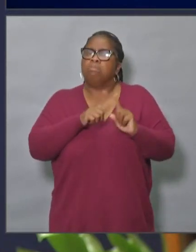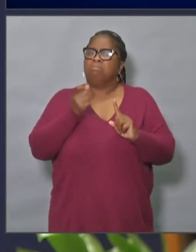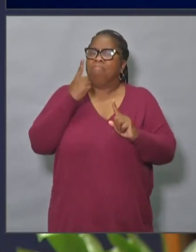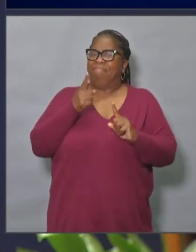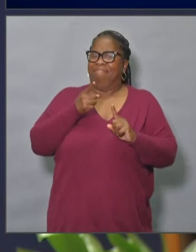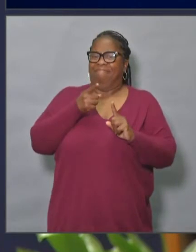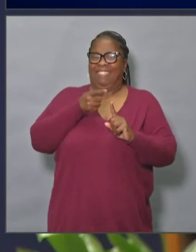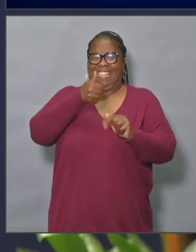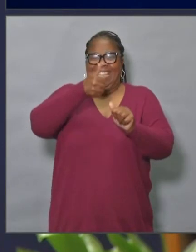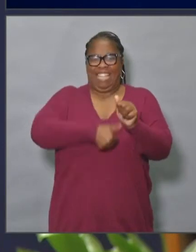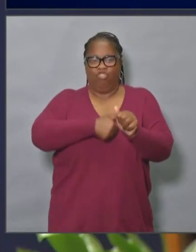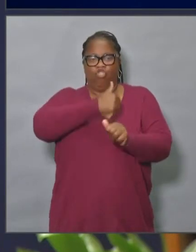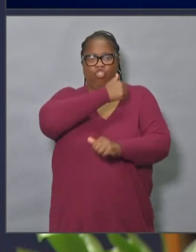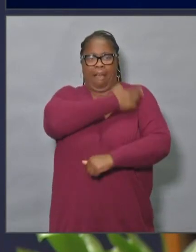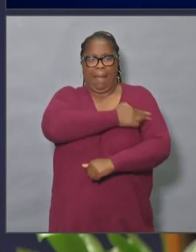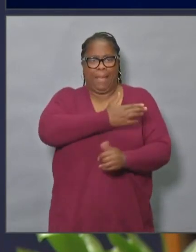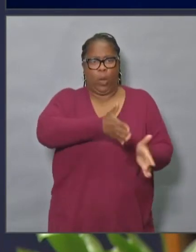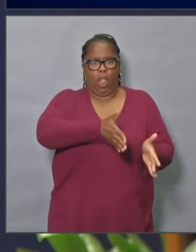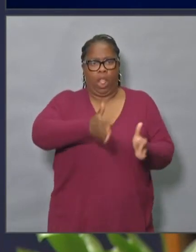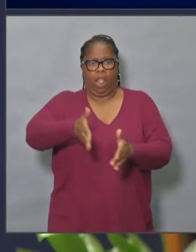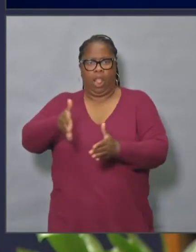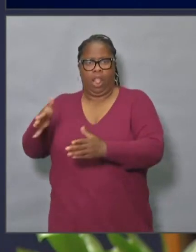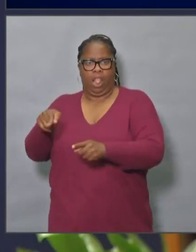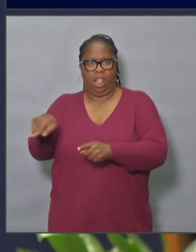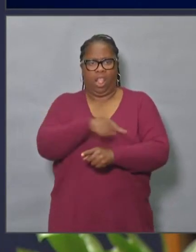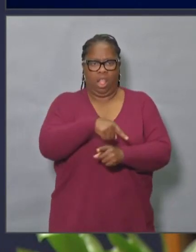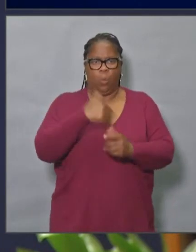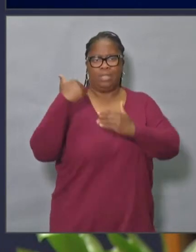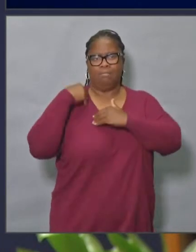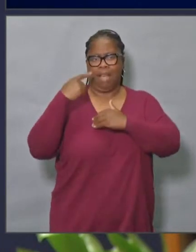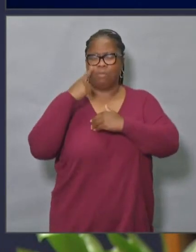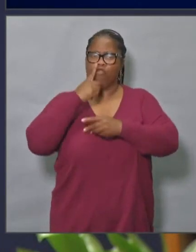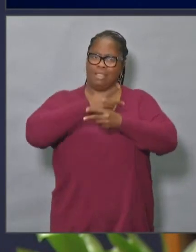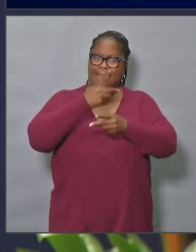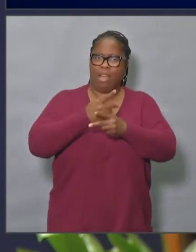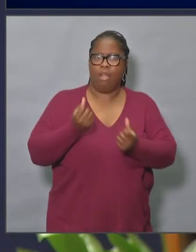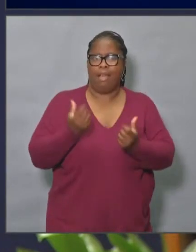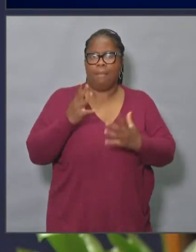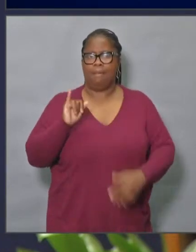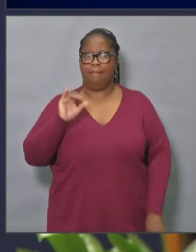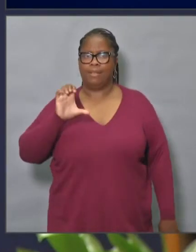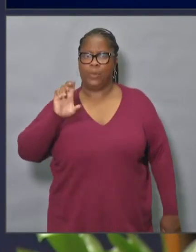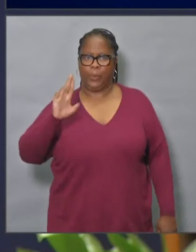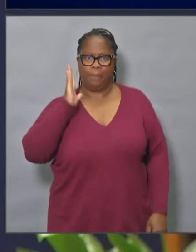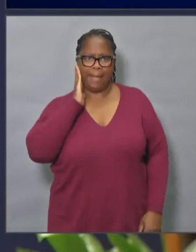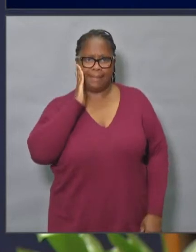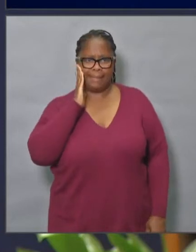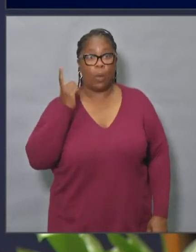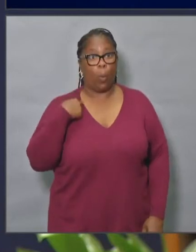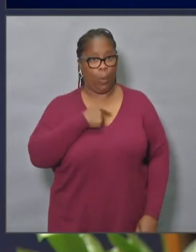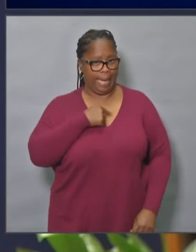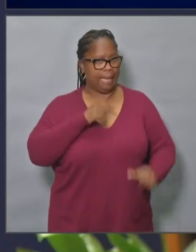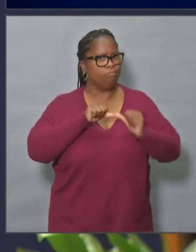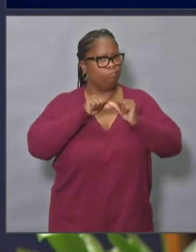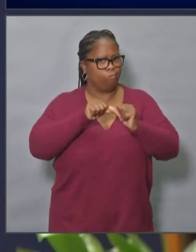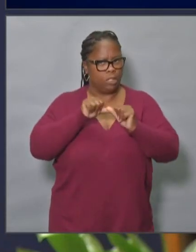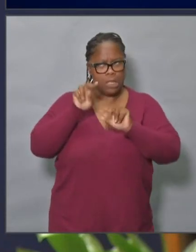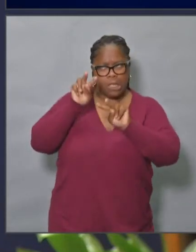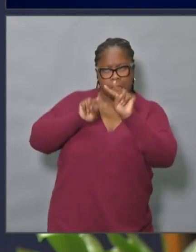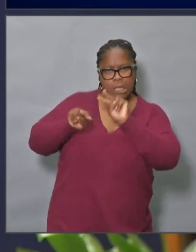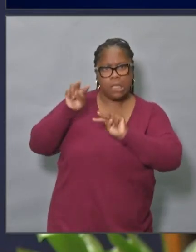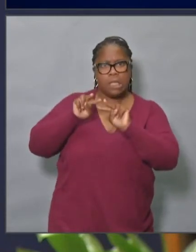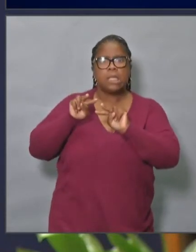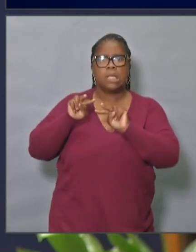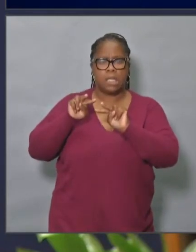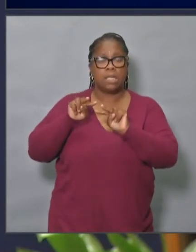hospitals surging ICU bed capacity into other areas of their hospital. We will continue to watch this closely, and as always,